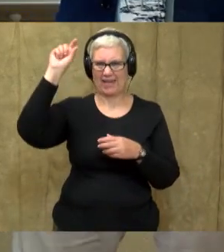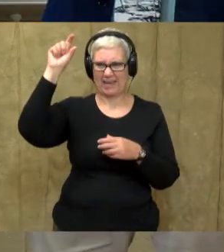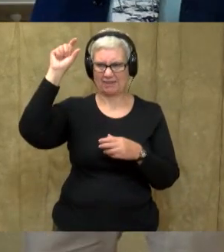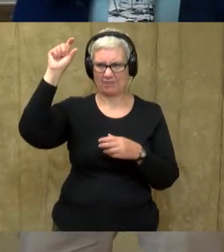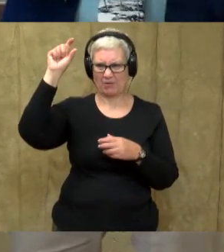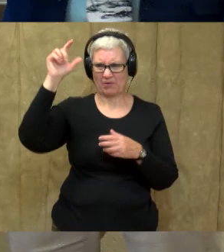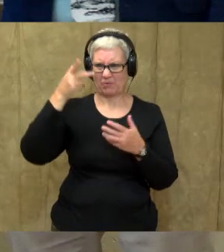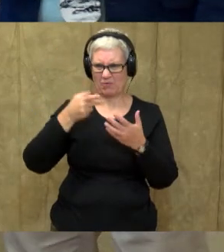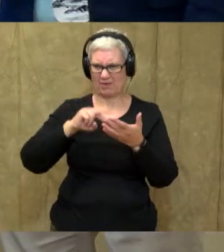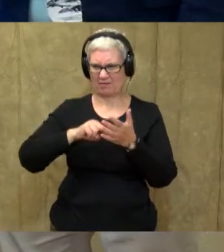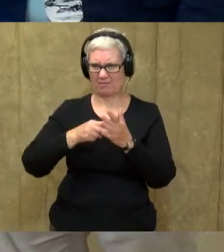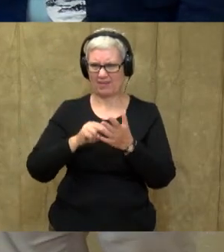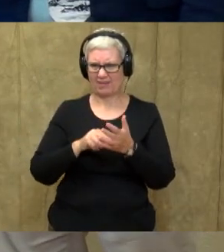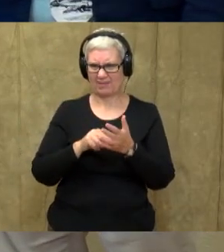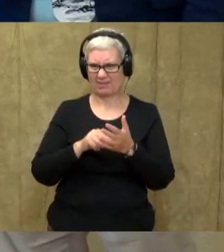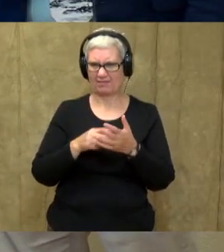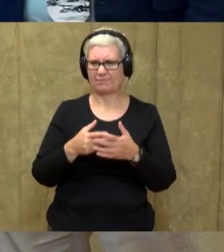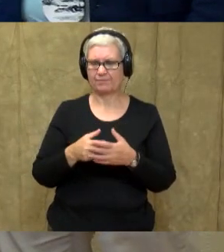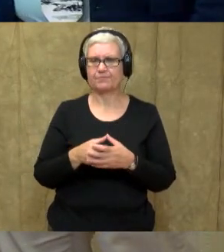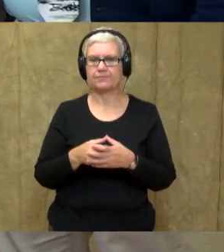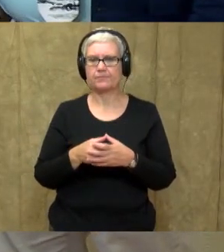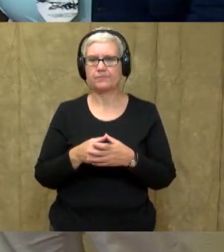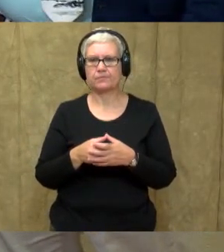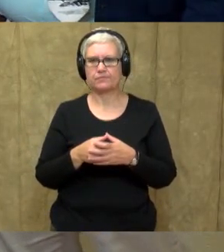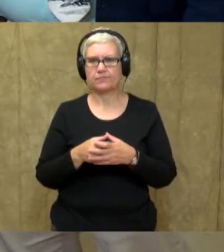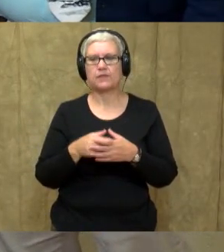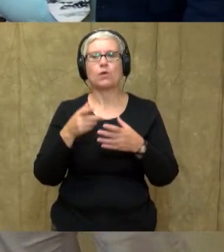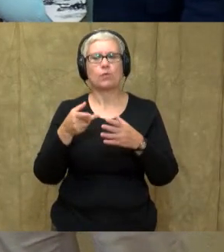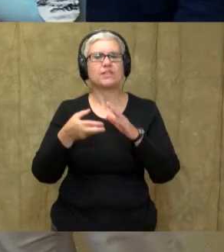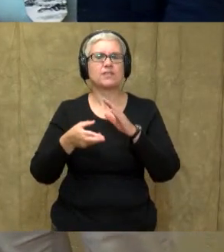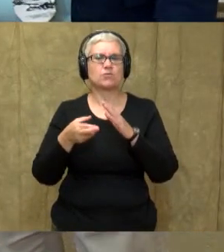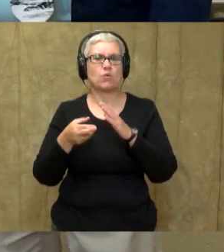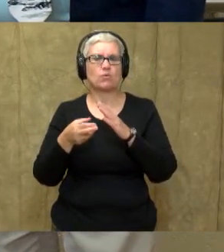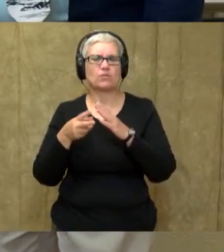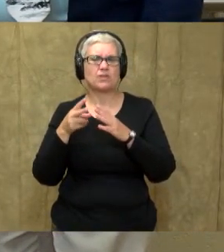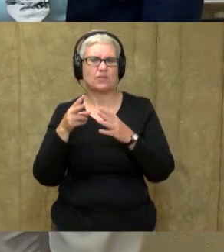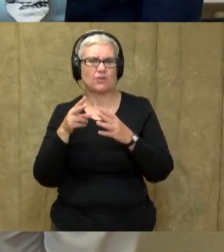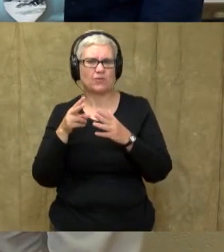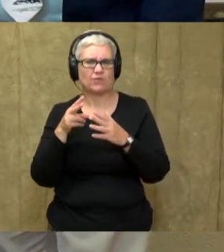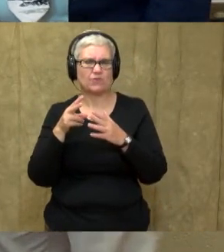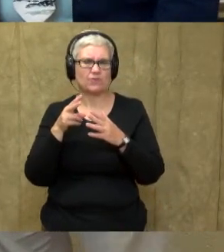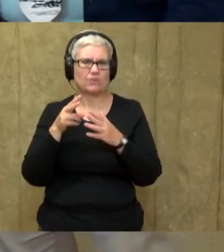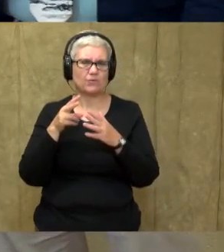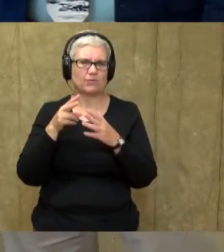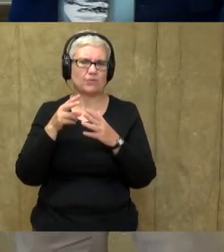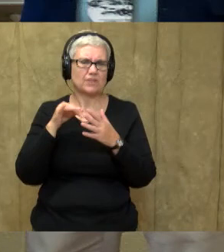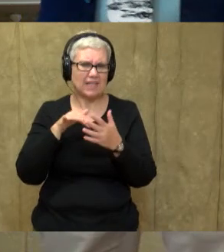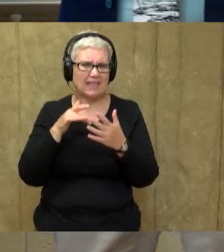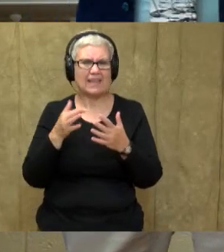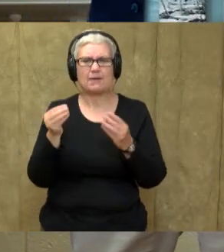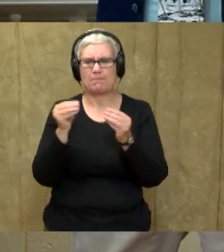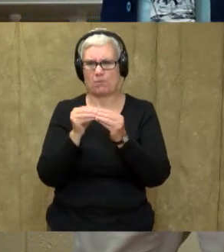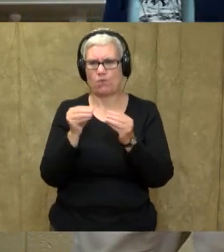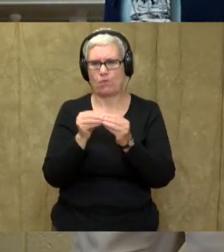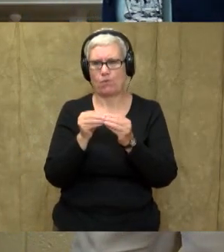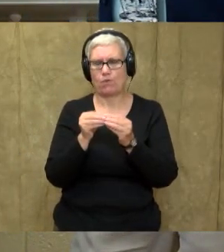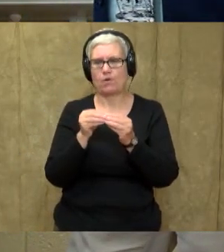have explored in elementary and middle school, but we want to revisit that idea and think about what it means to be an